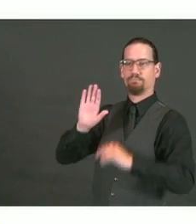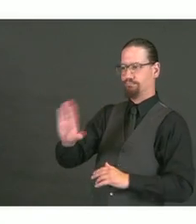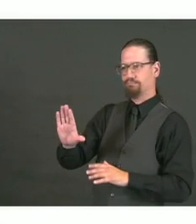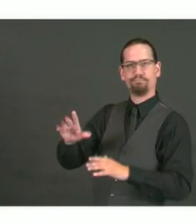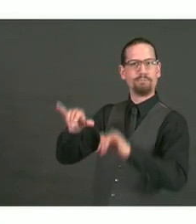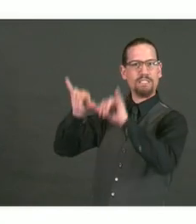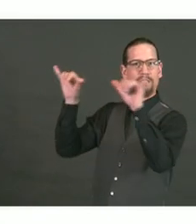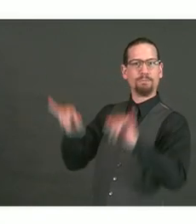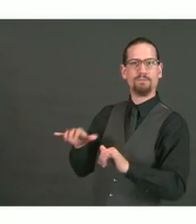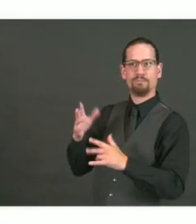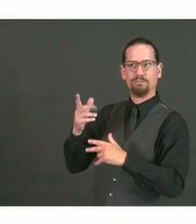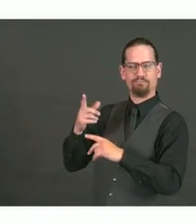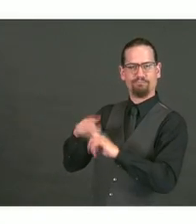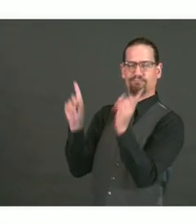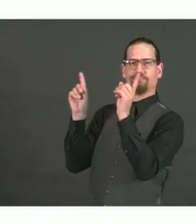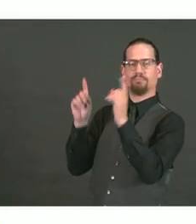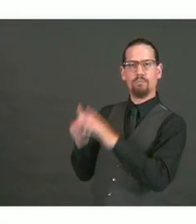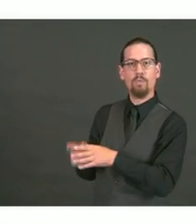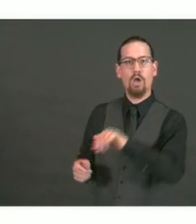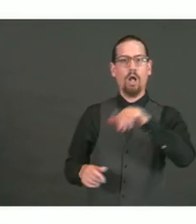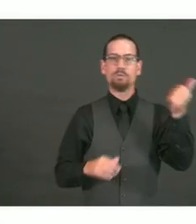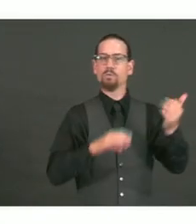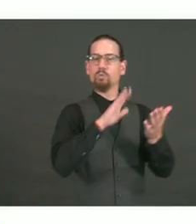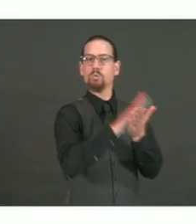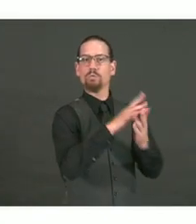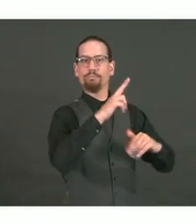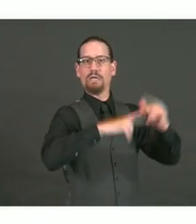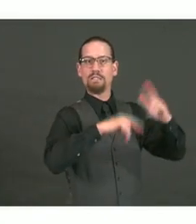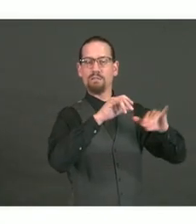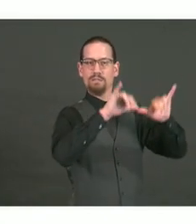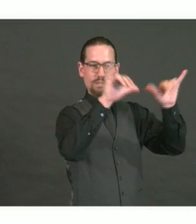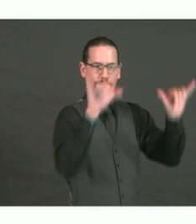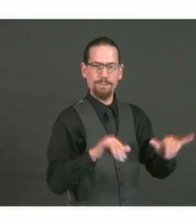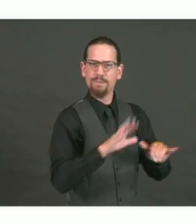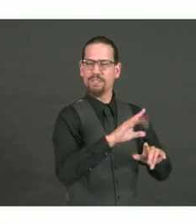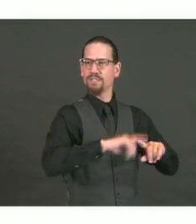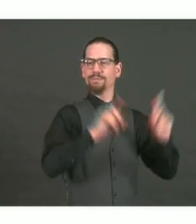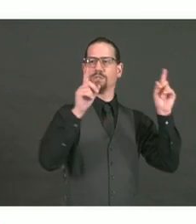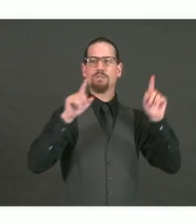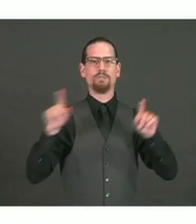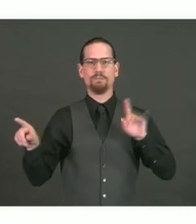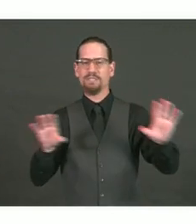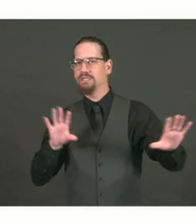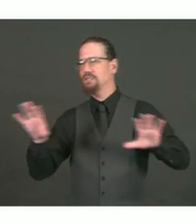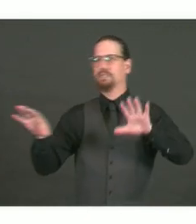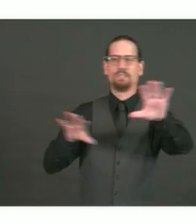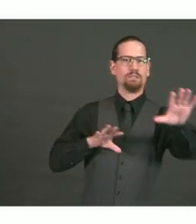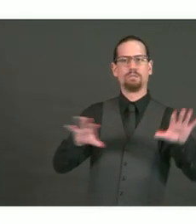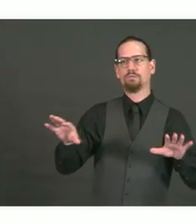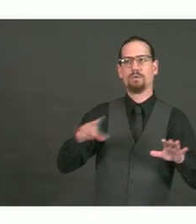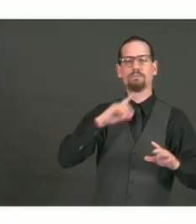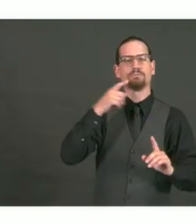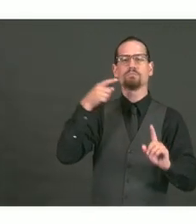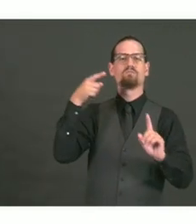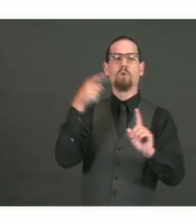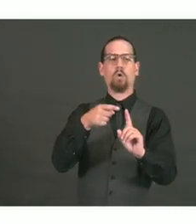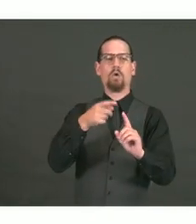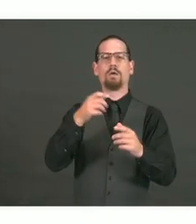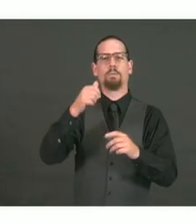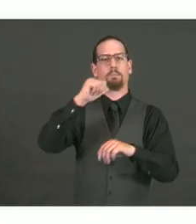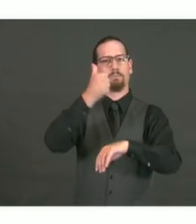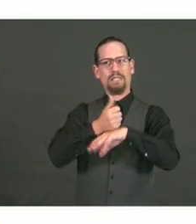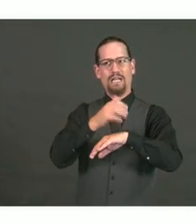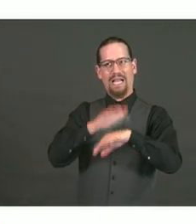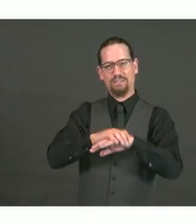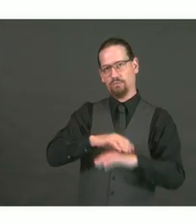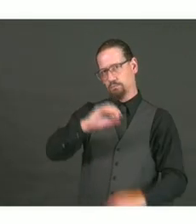new cases per 100,000 residents. And based on last week, I explained that we've compiled